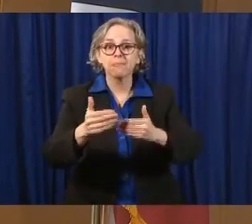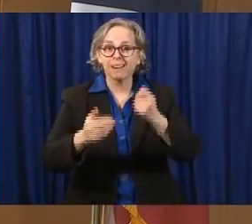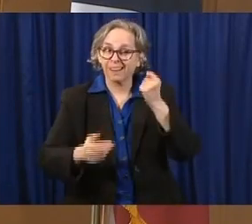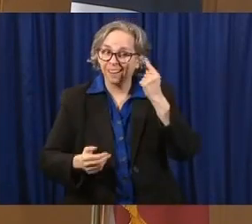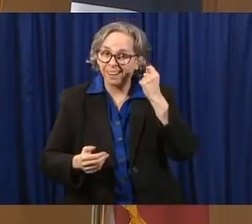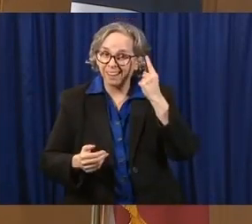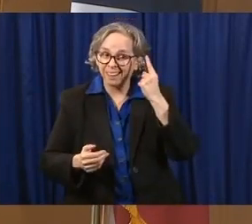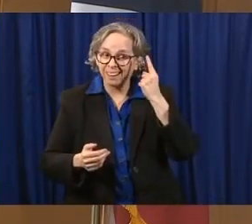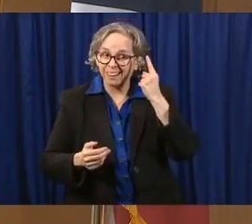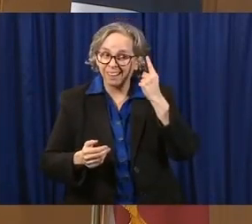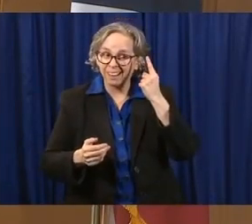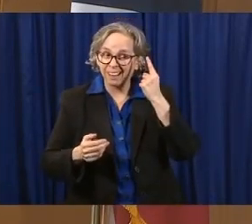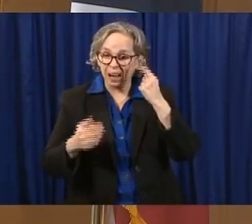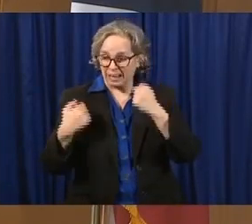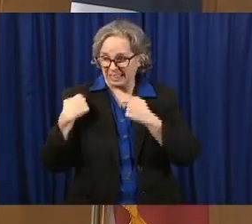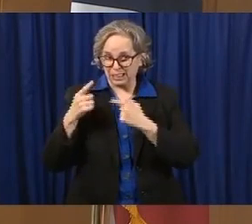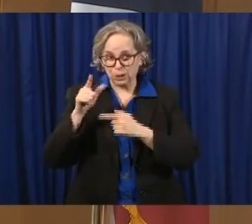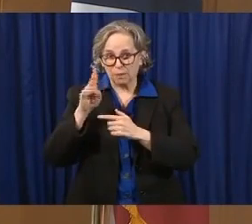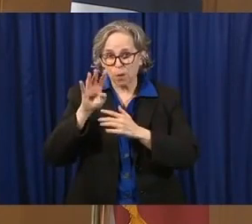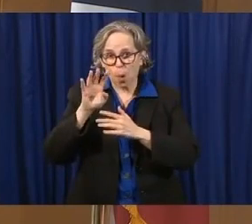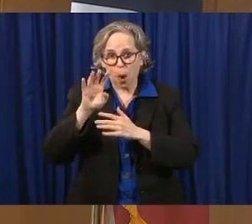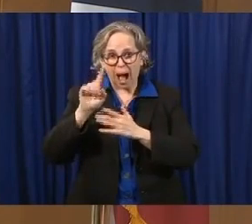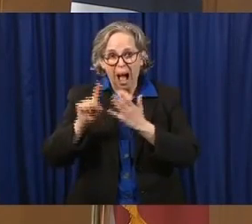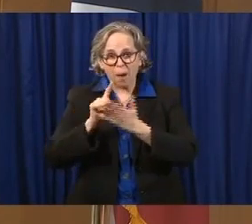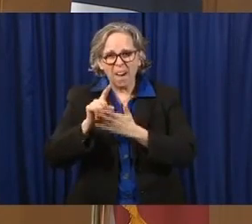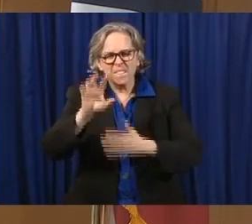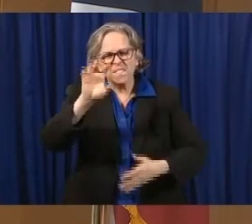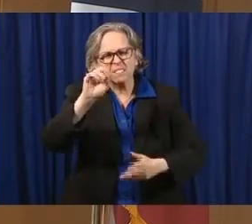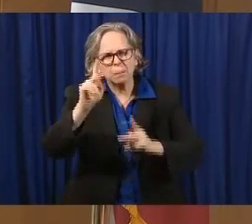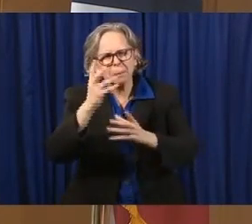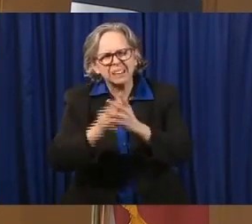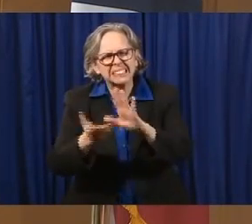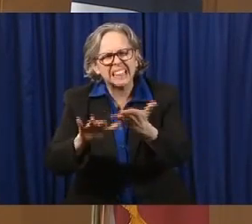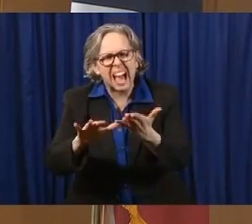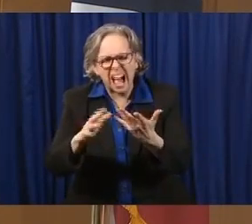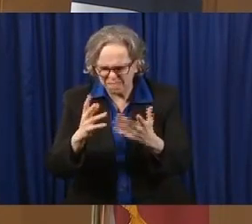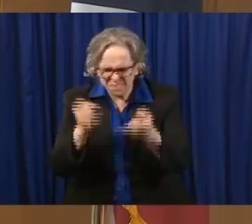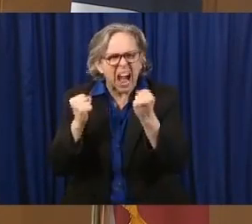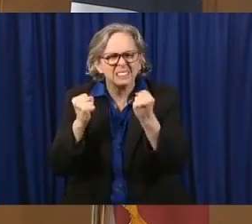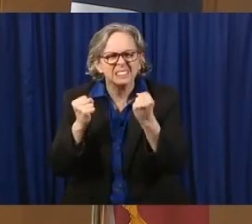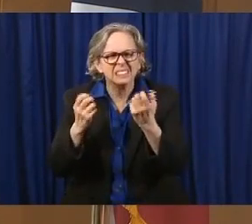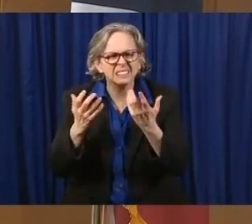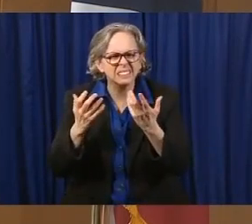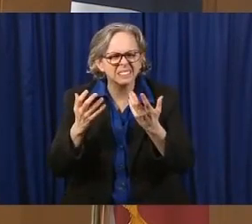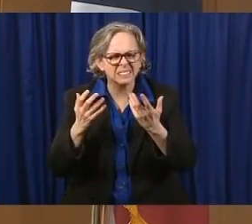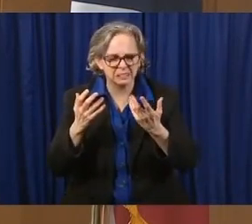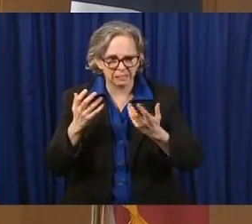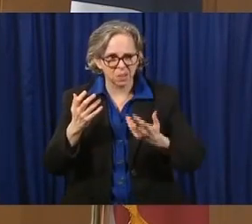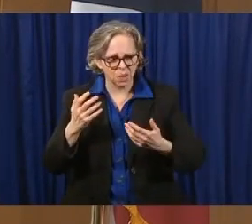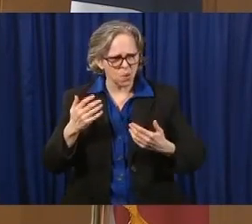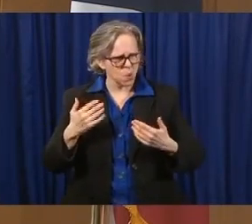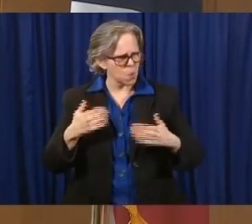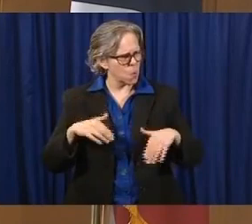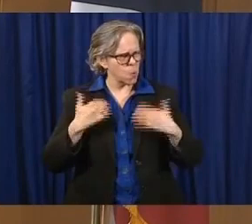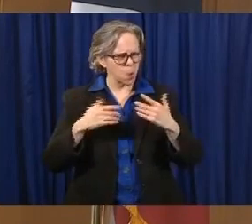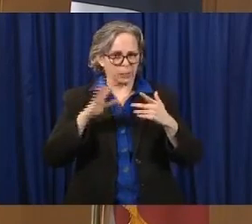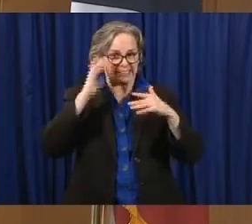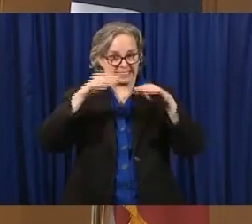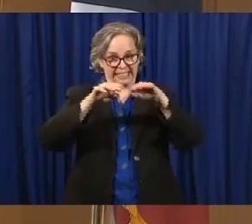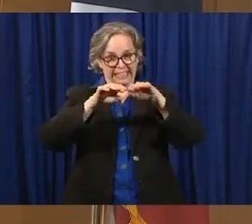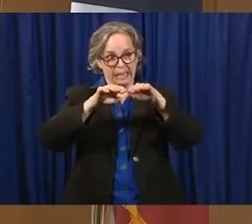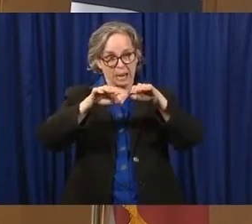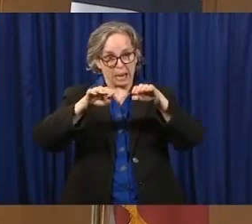died within the last 24 hours. We have flattened this thing out, it looks like. We've got in about a